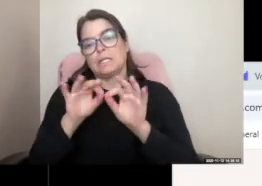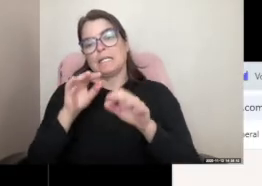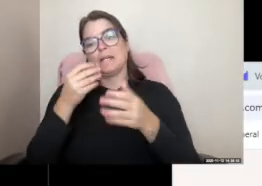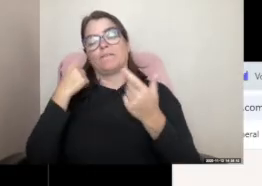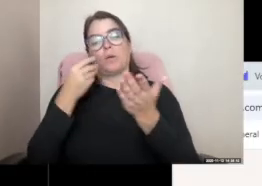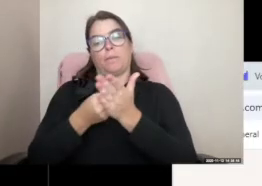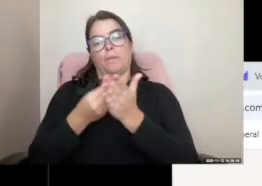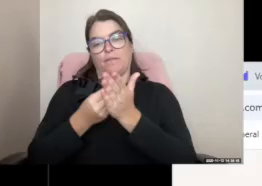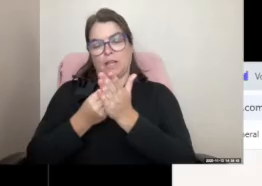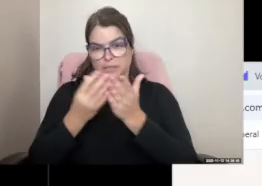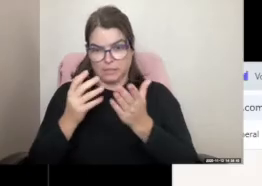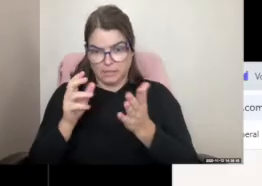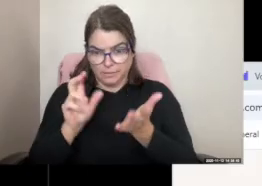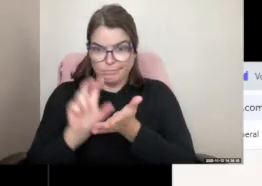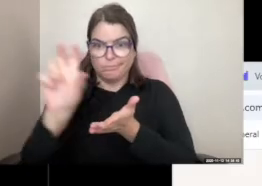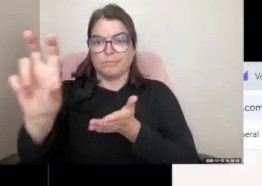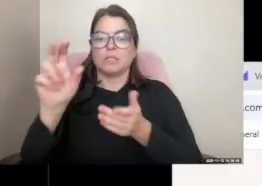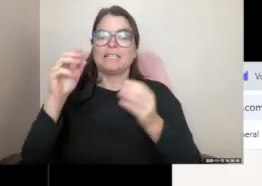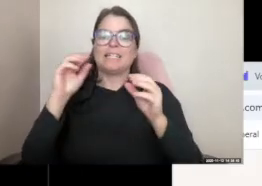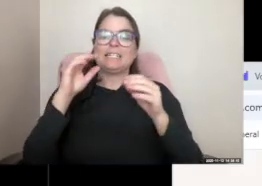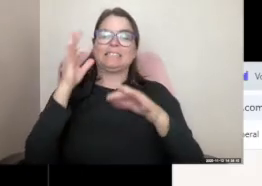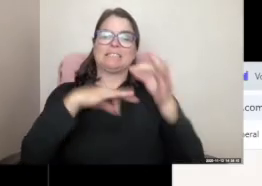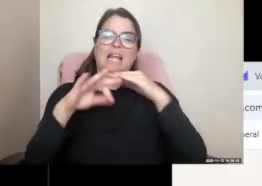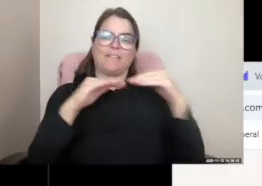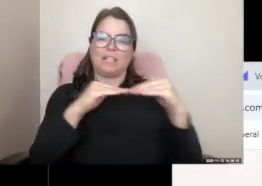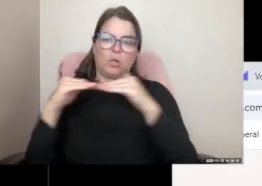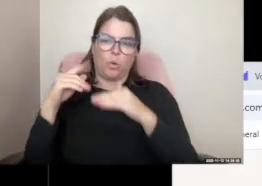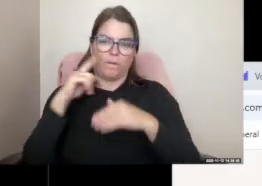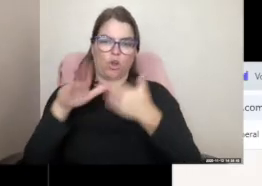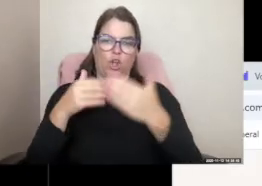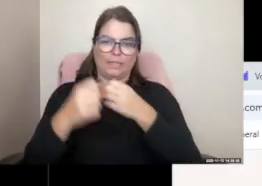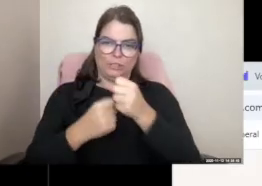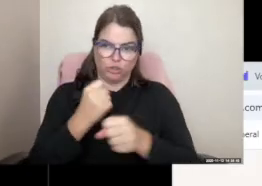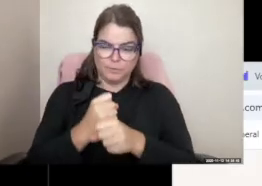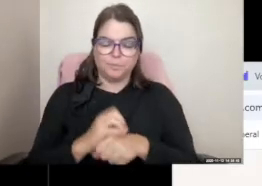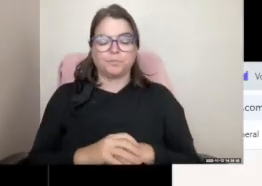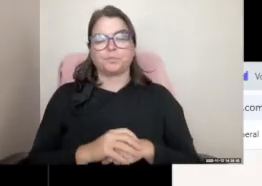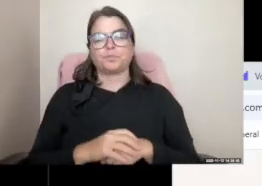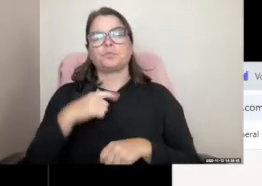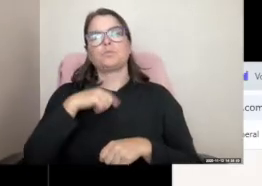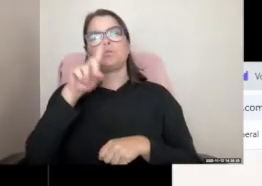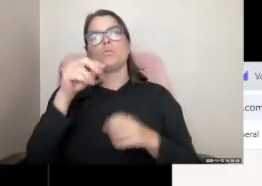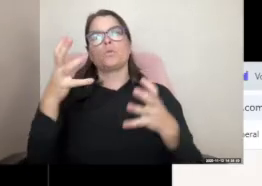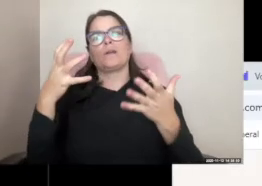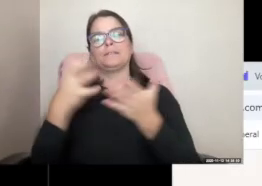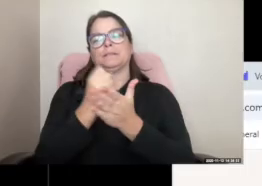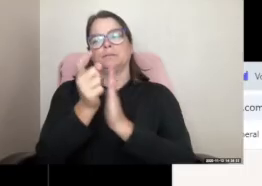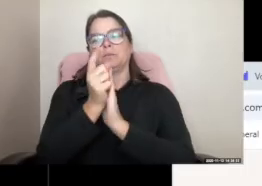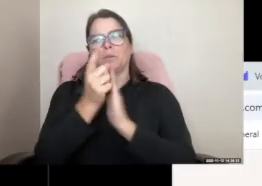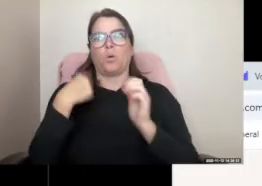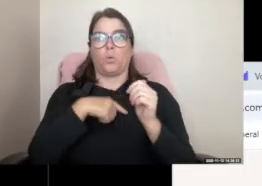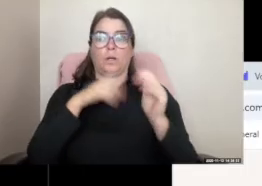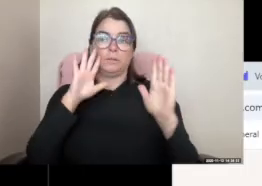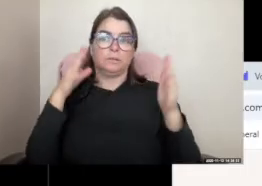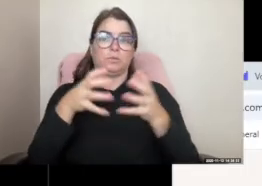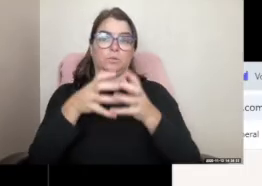sooner to be able to adjust them faster and impact that, year 5 faster. So I think there's a lot of